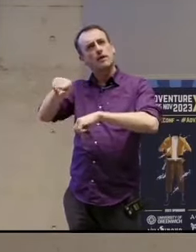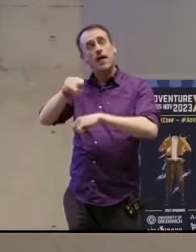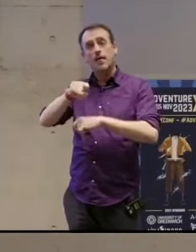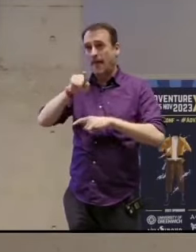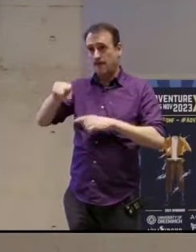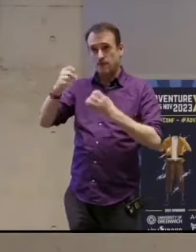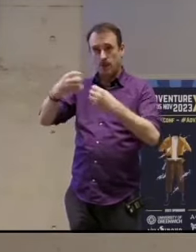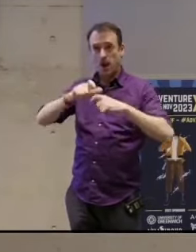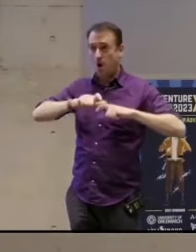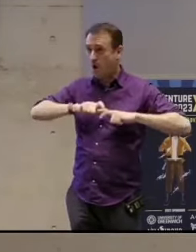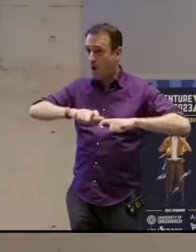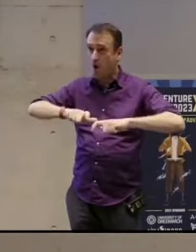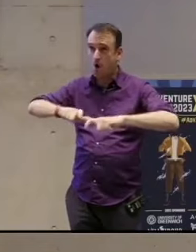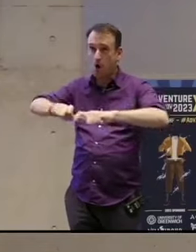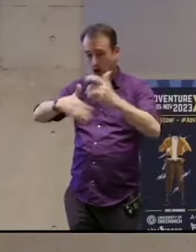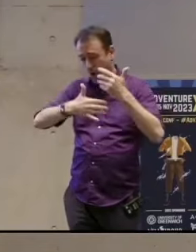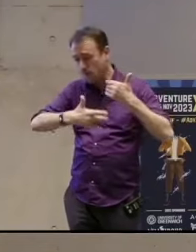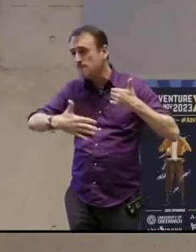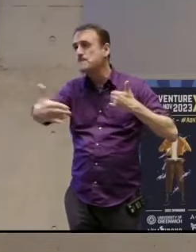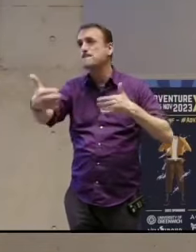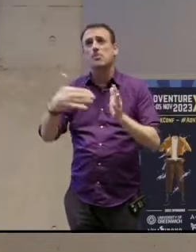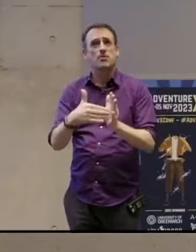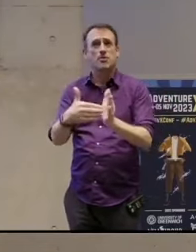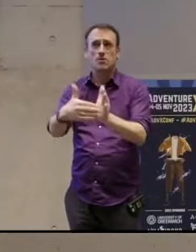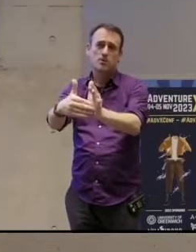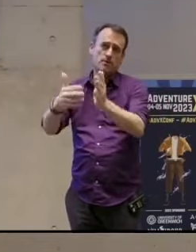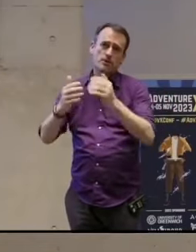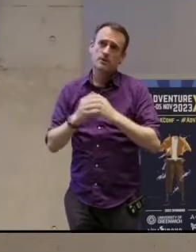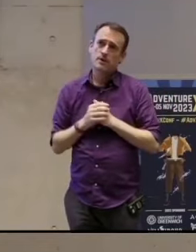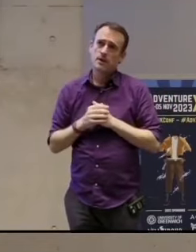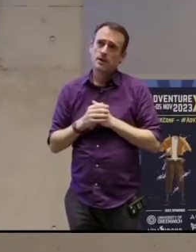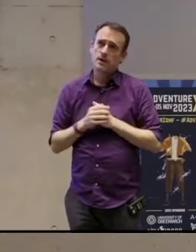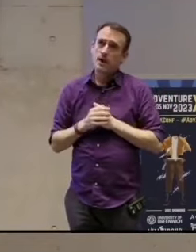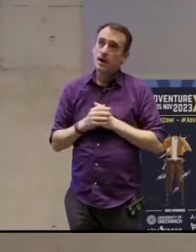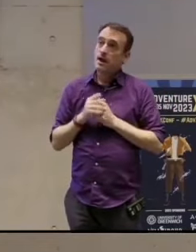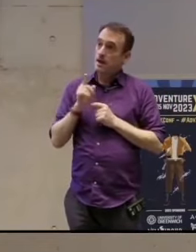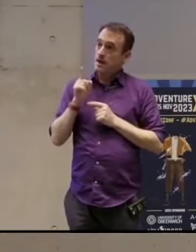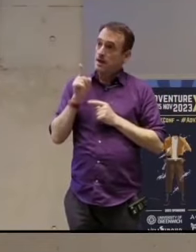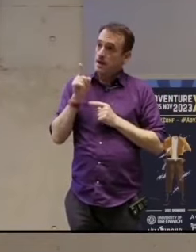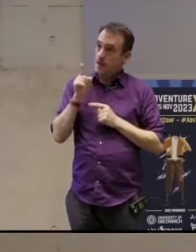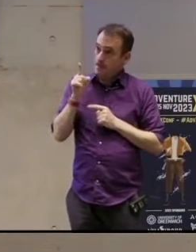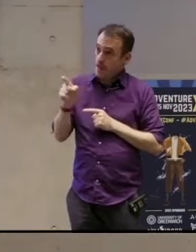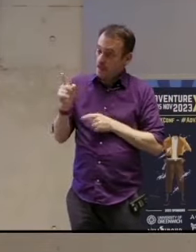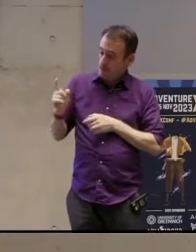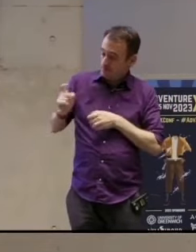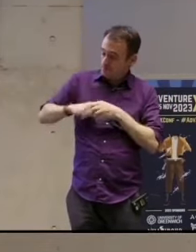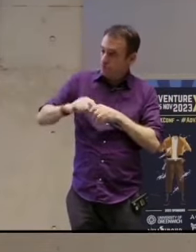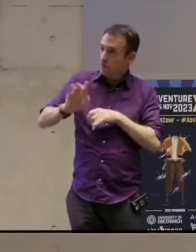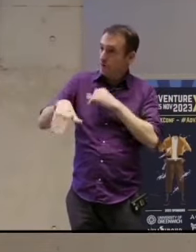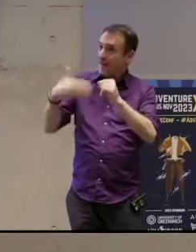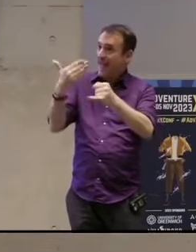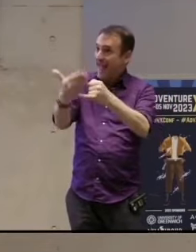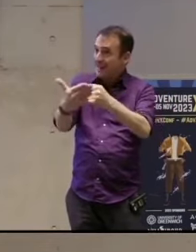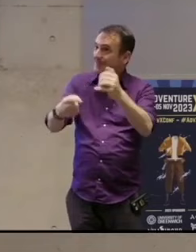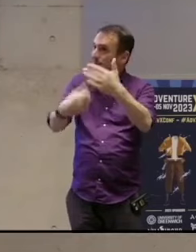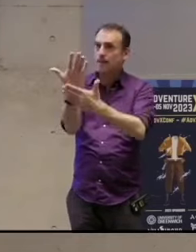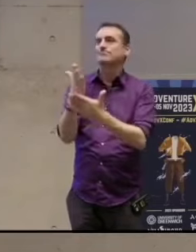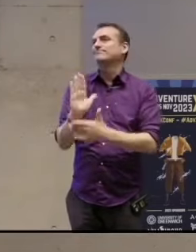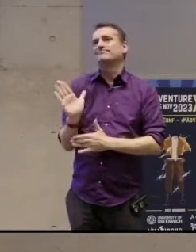with them over months. They didn't play it all the way to the end of development because I think we got a sense